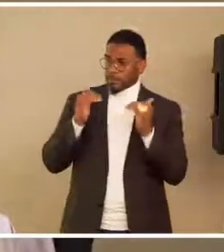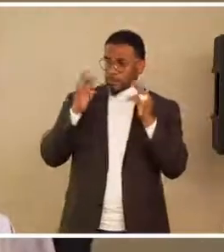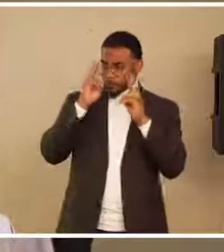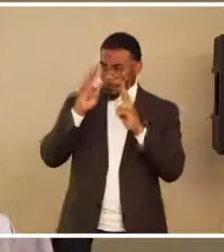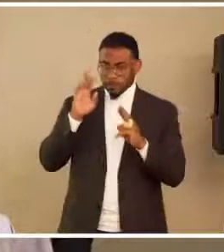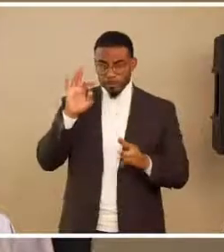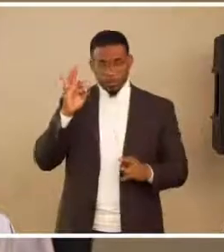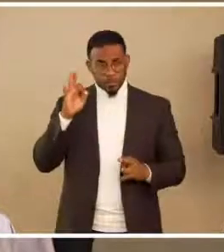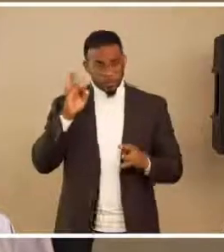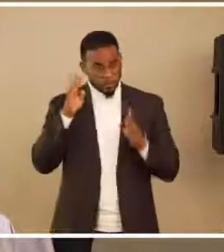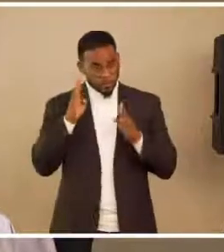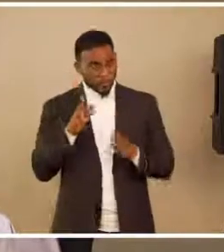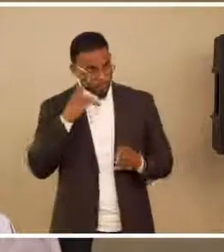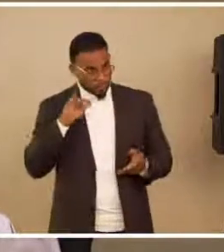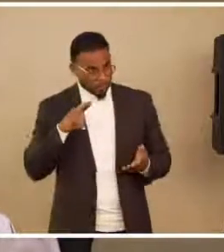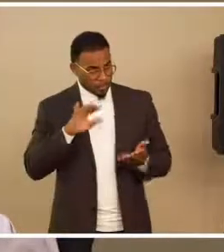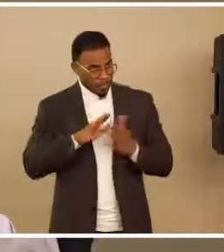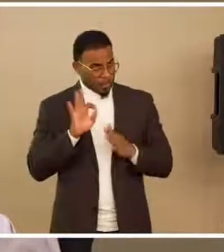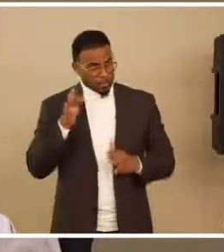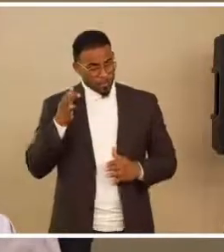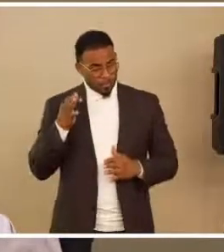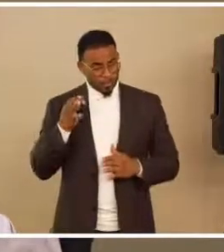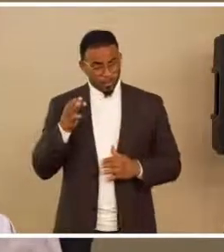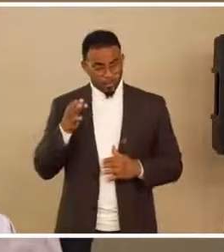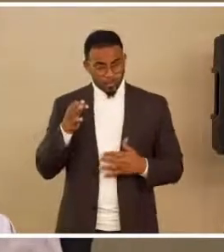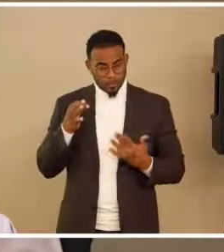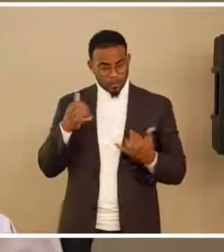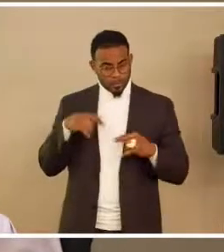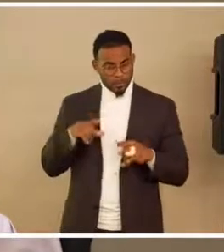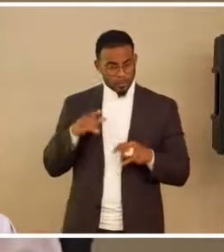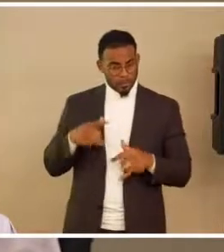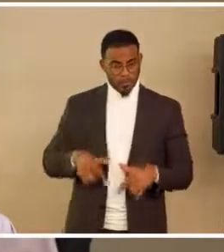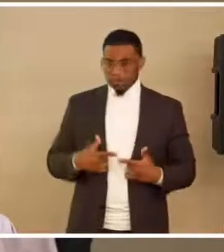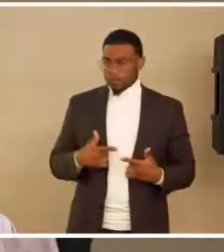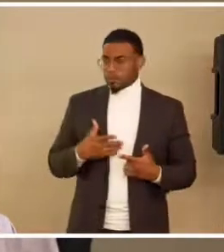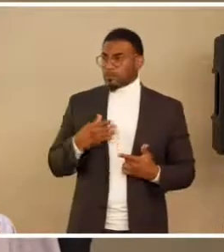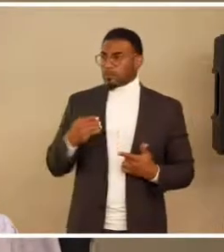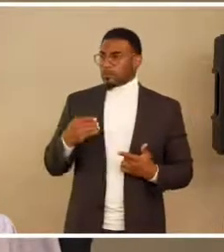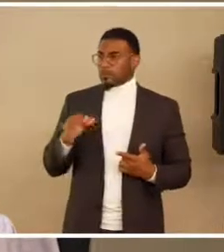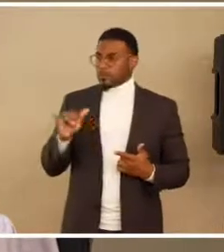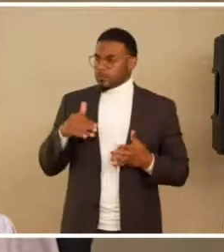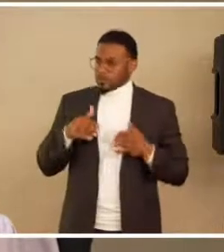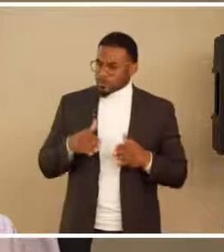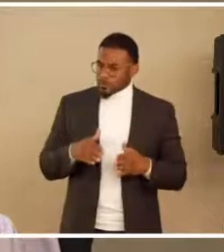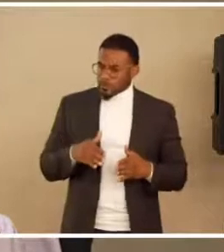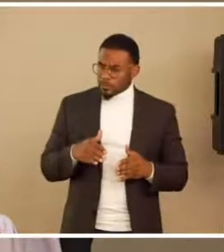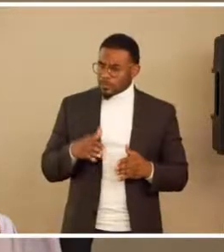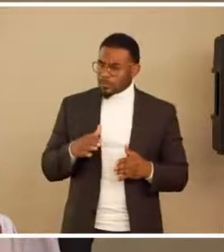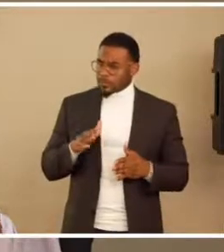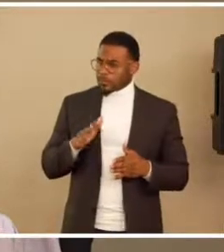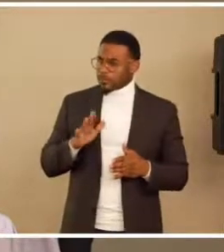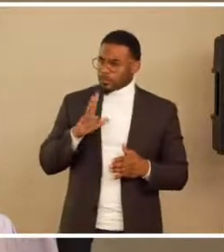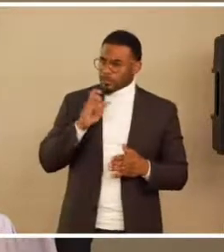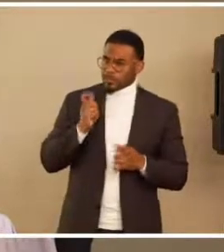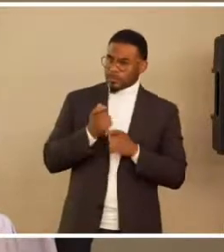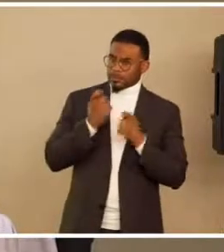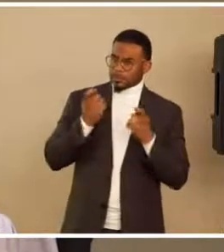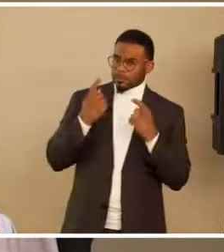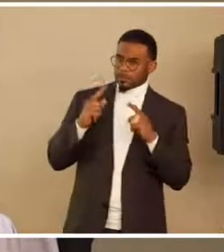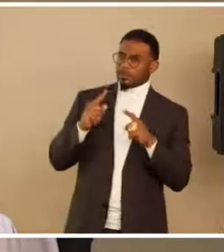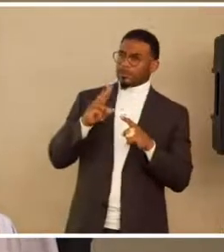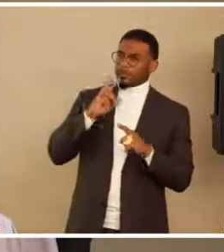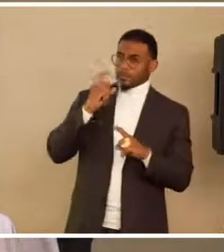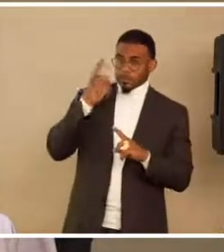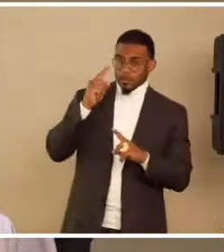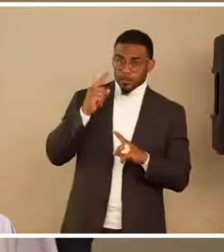highly respected French figures, because Josephine Baker became French during her life. And like the way she was celebrated